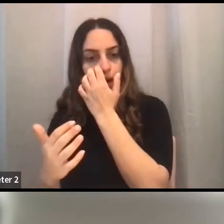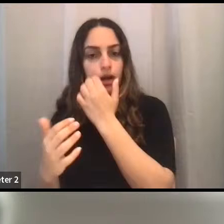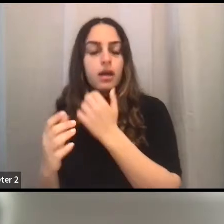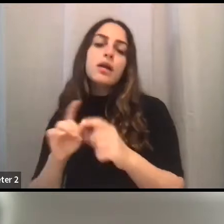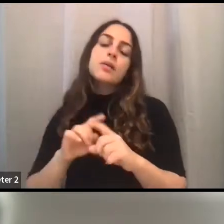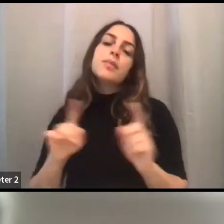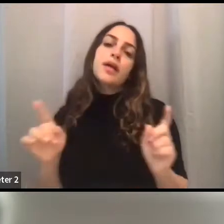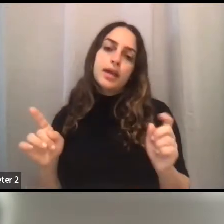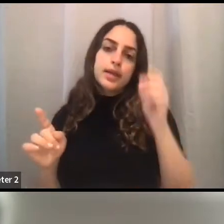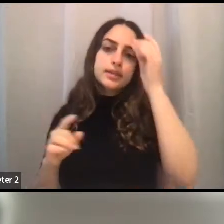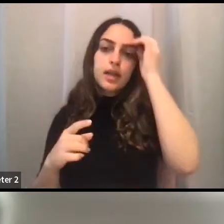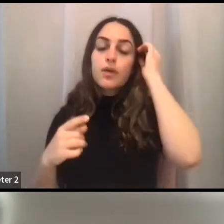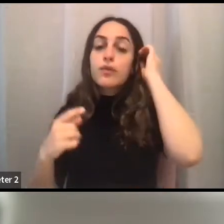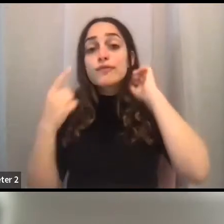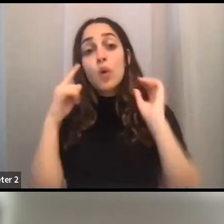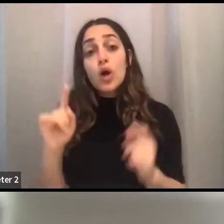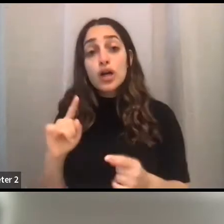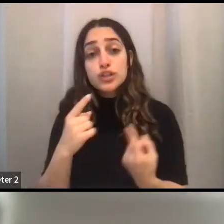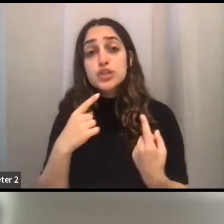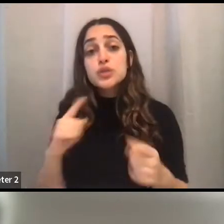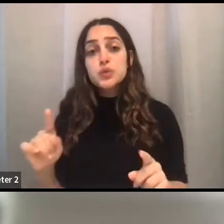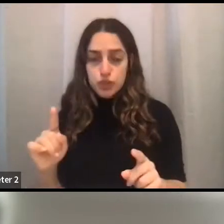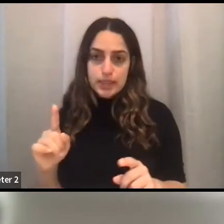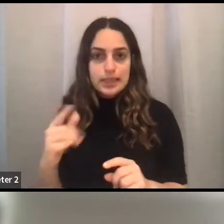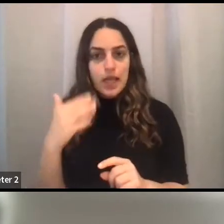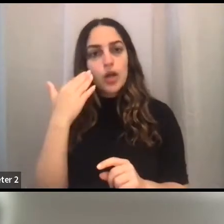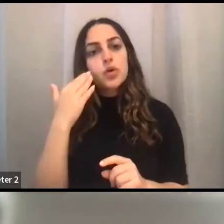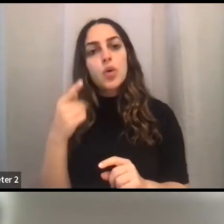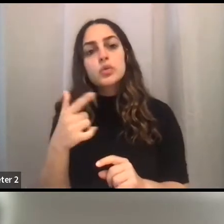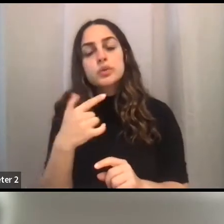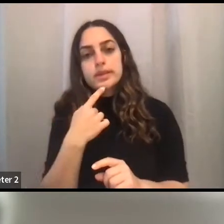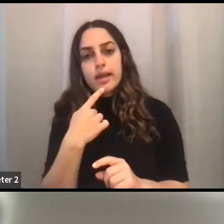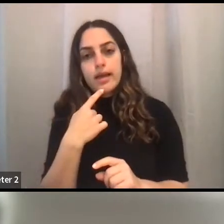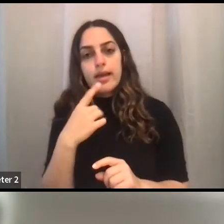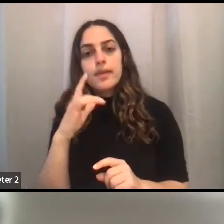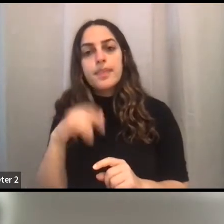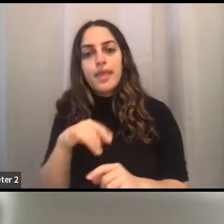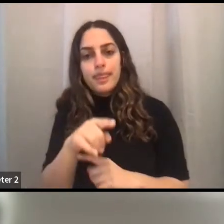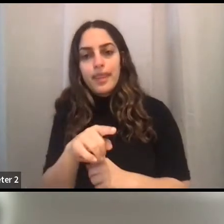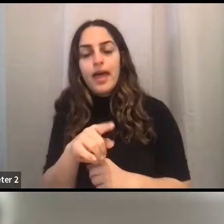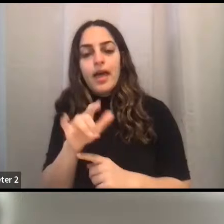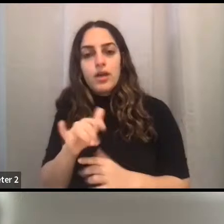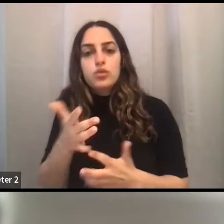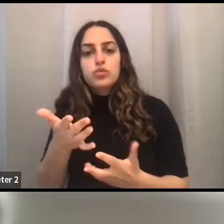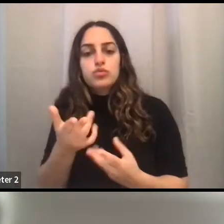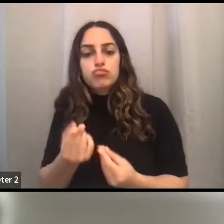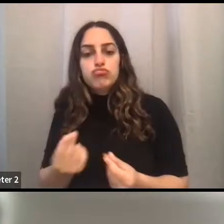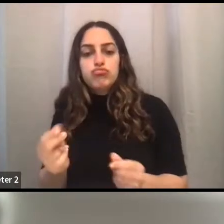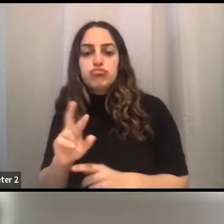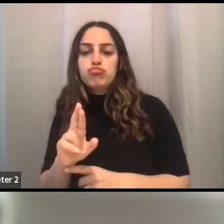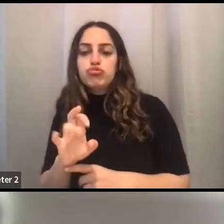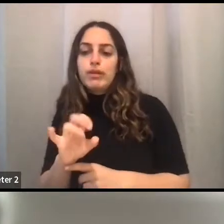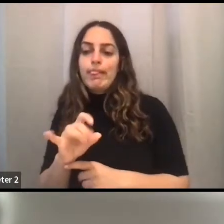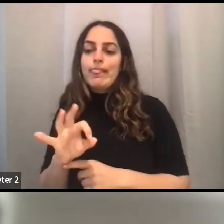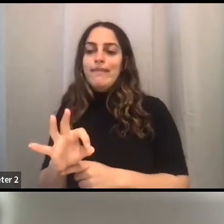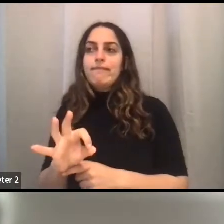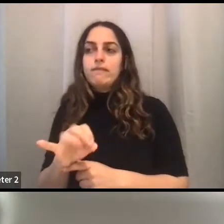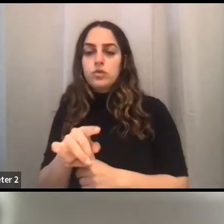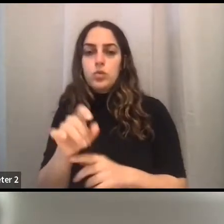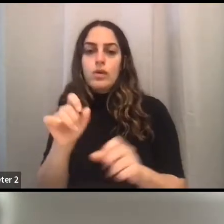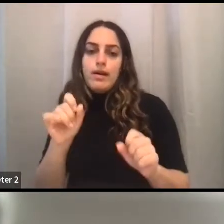in terms of solutions i know that you said that the injunctive relief that you were able to